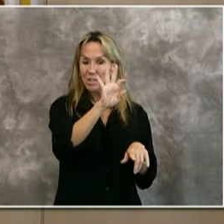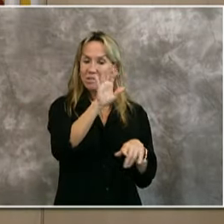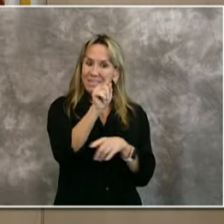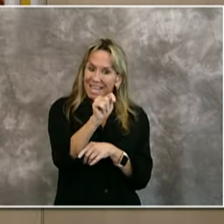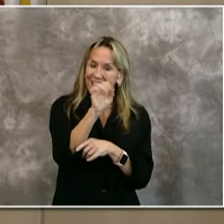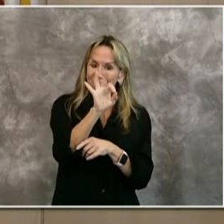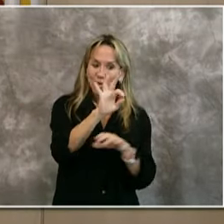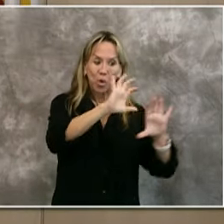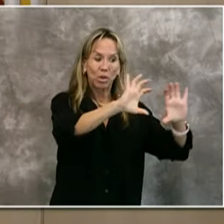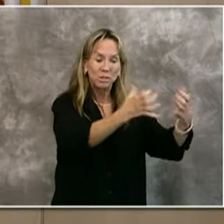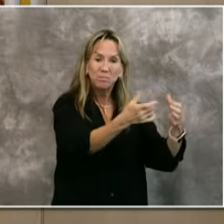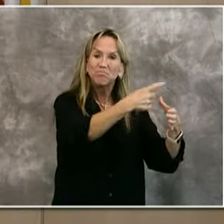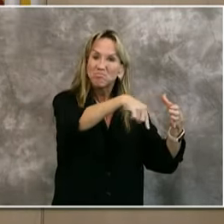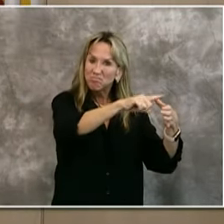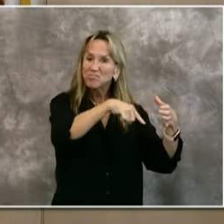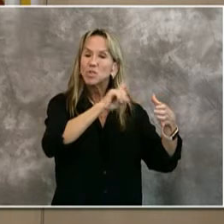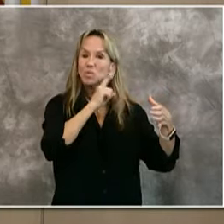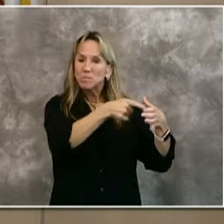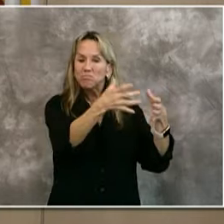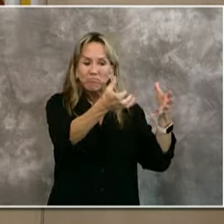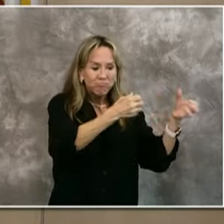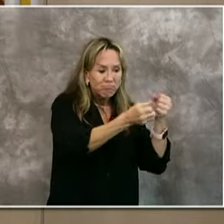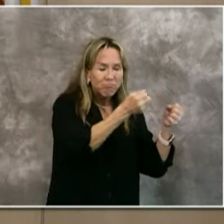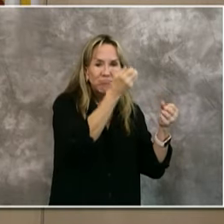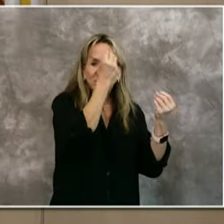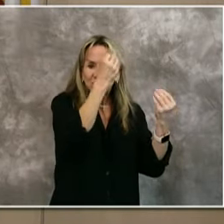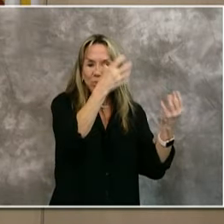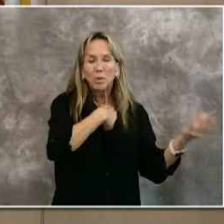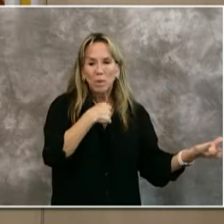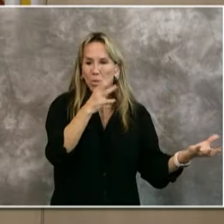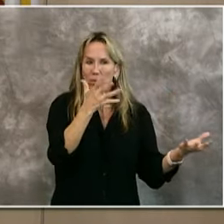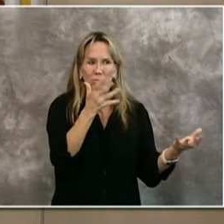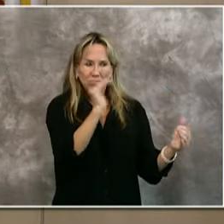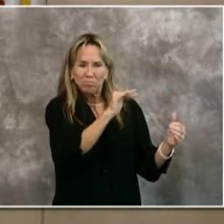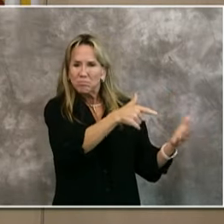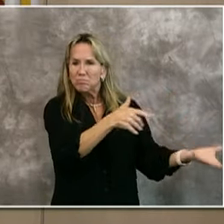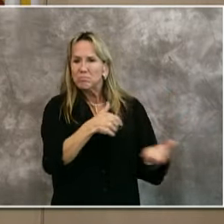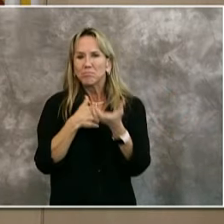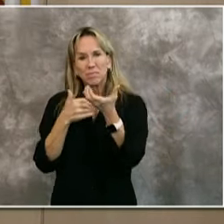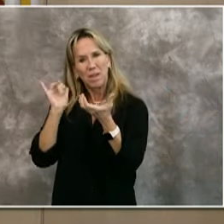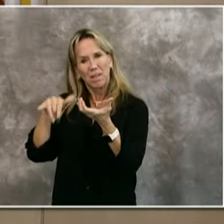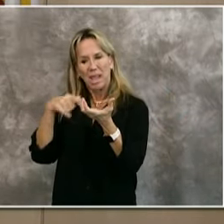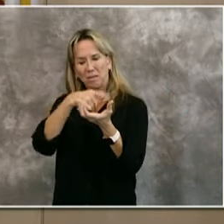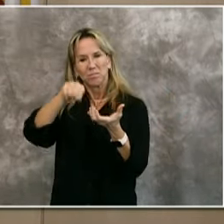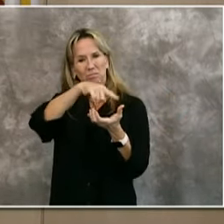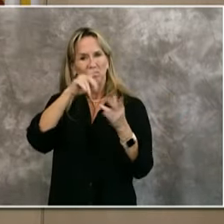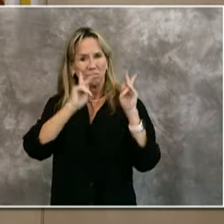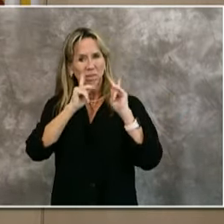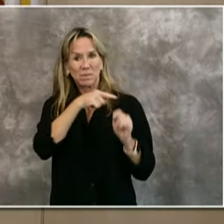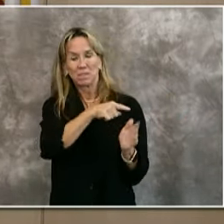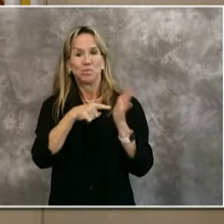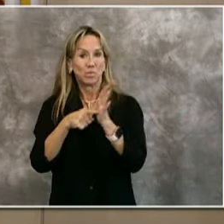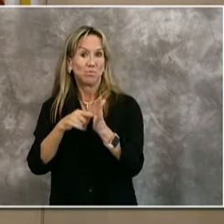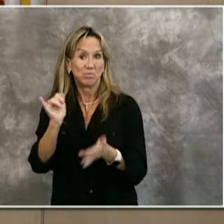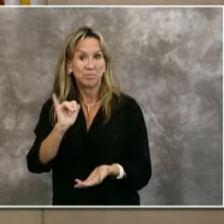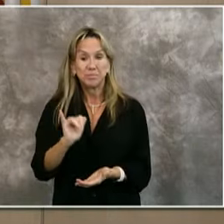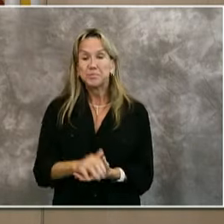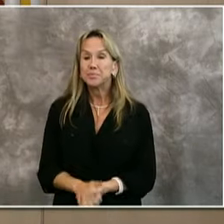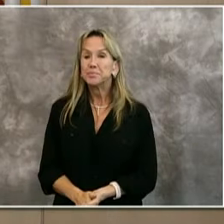various populations so that they can get information out to the individuals that they represent. Thank you.